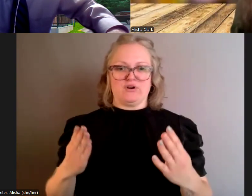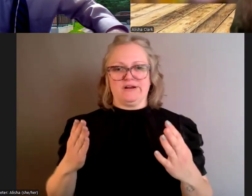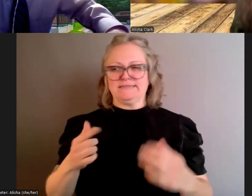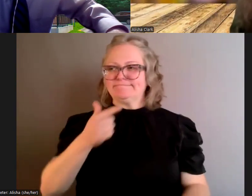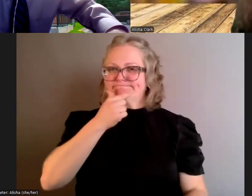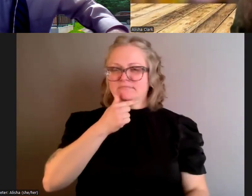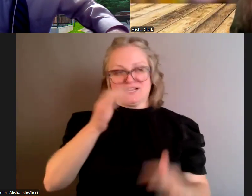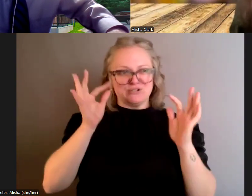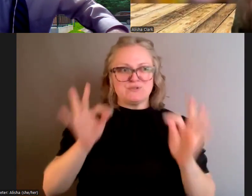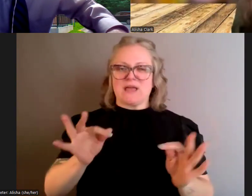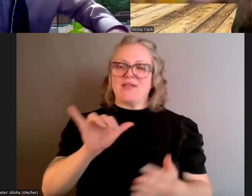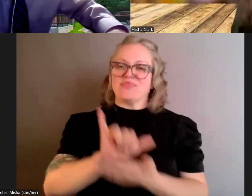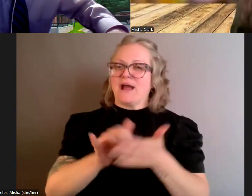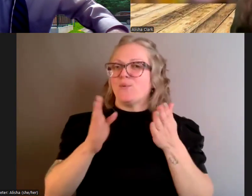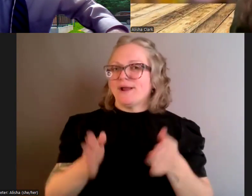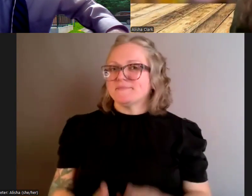way.